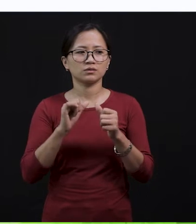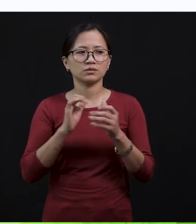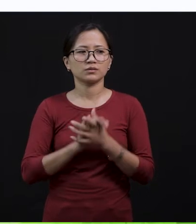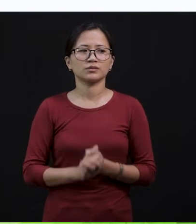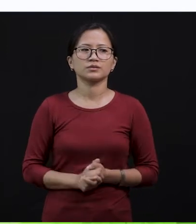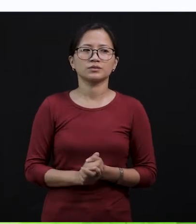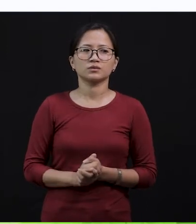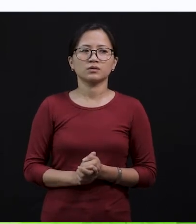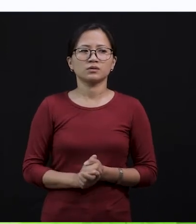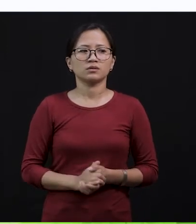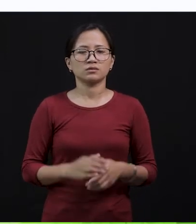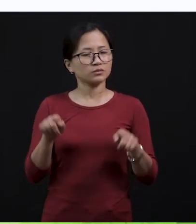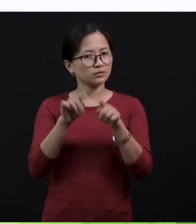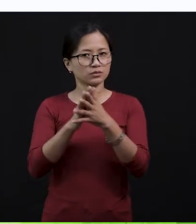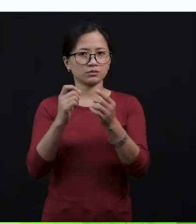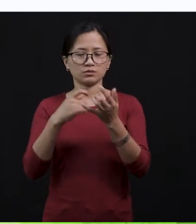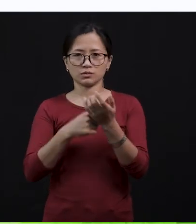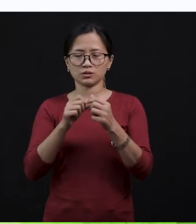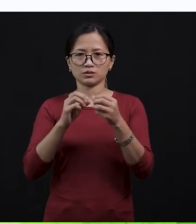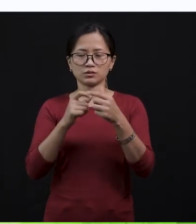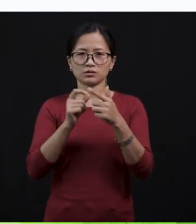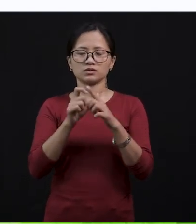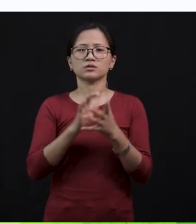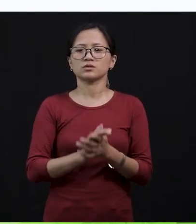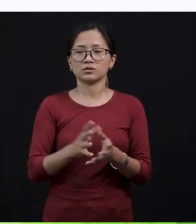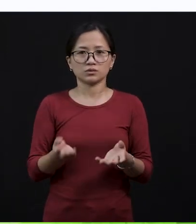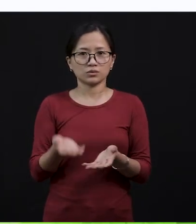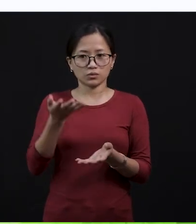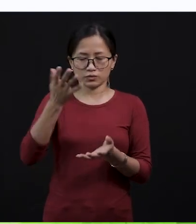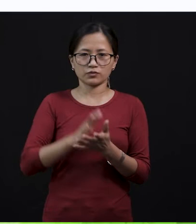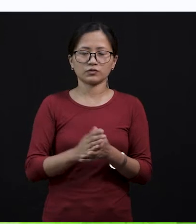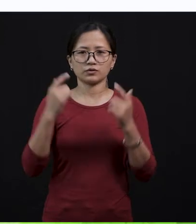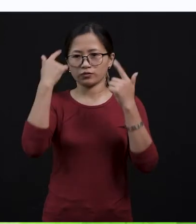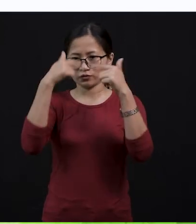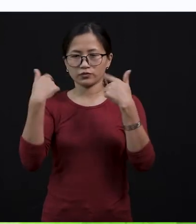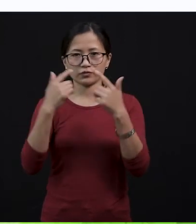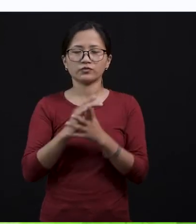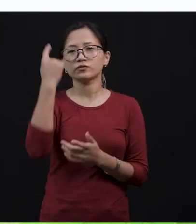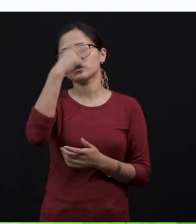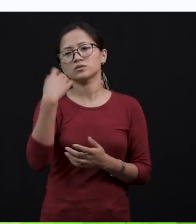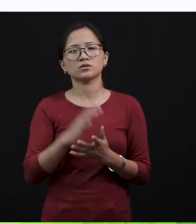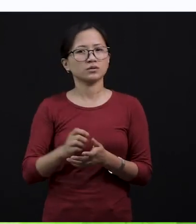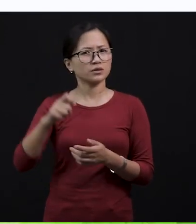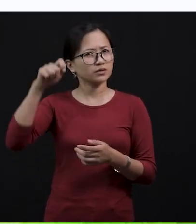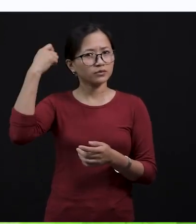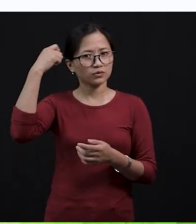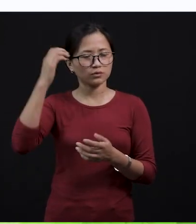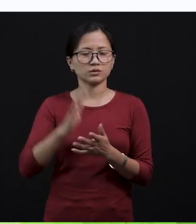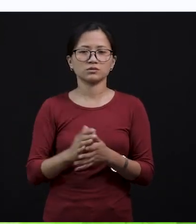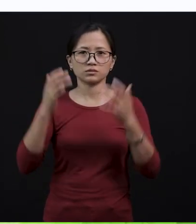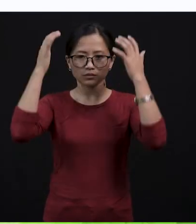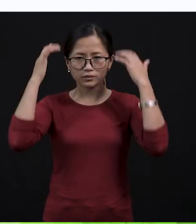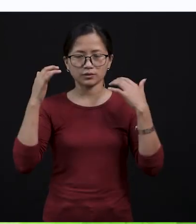it is referring to the beard that grows from the side of the cat's face. And he never combs his